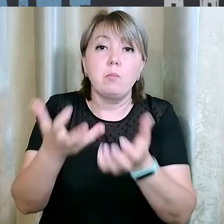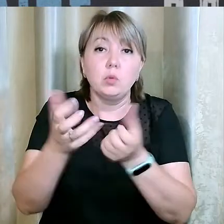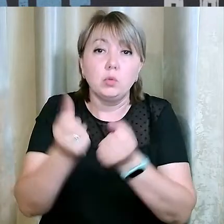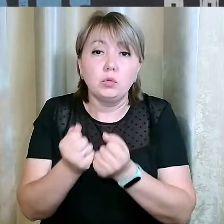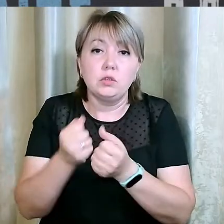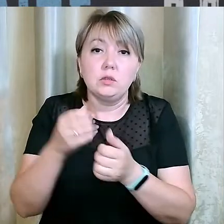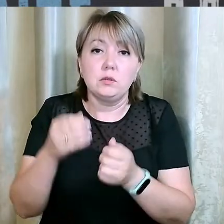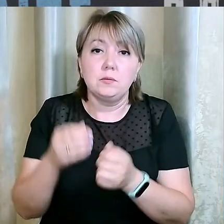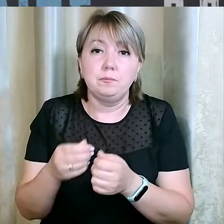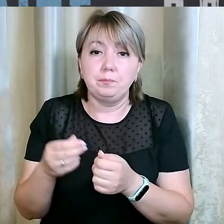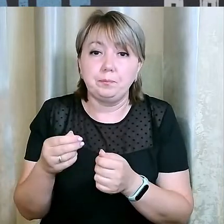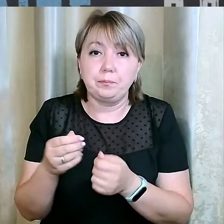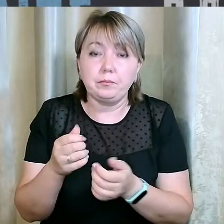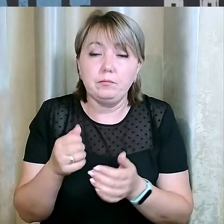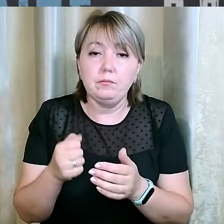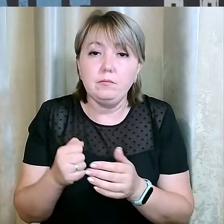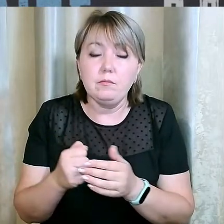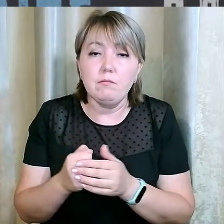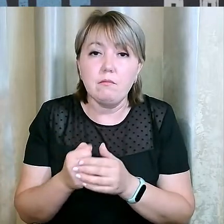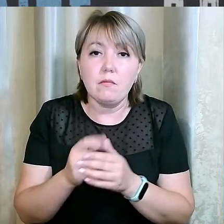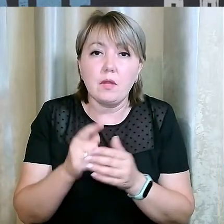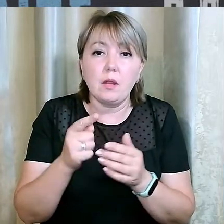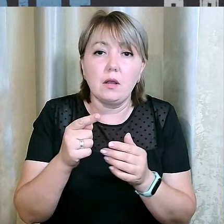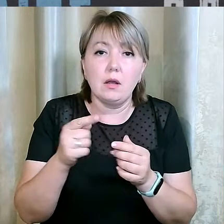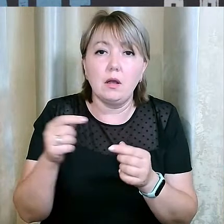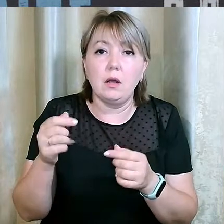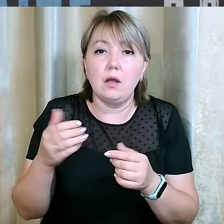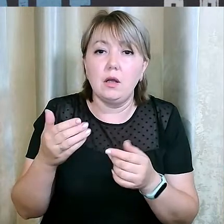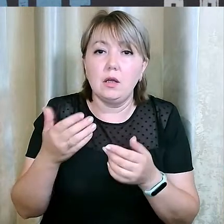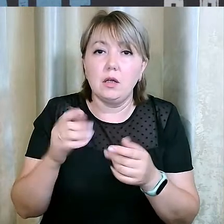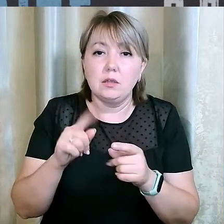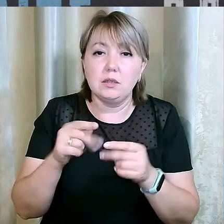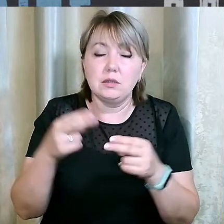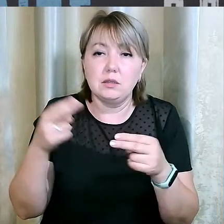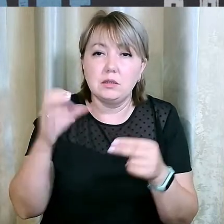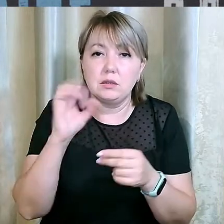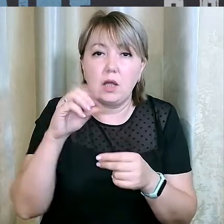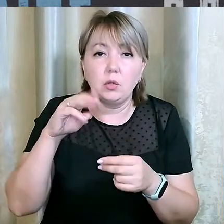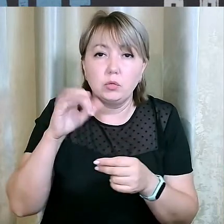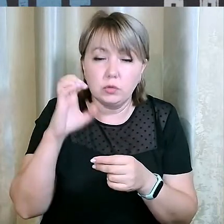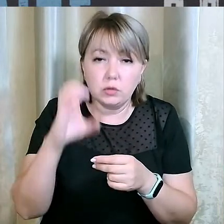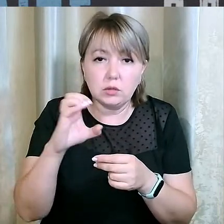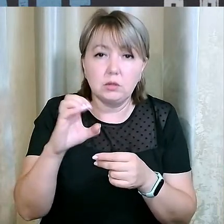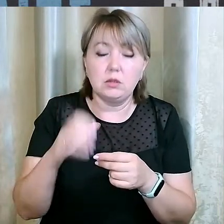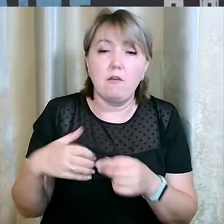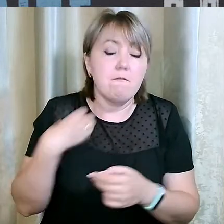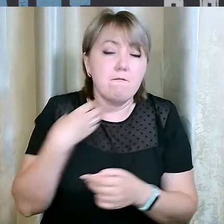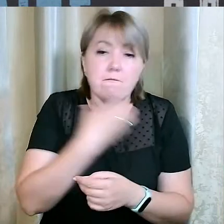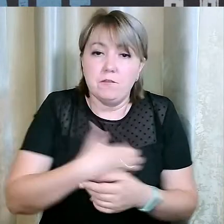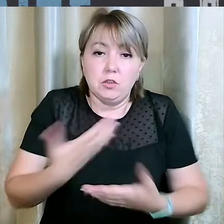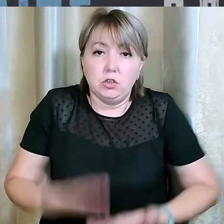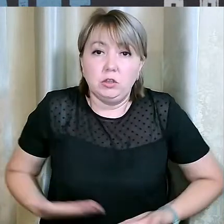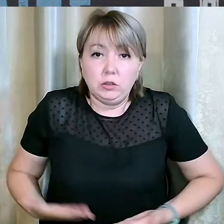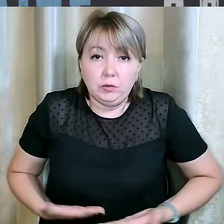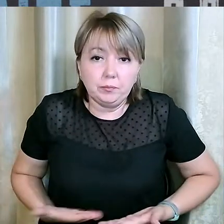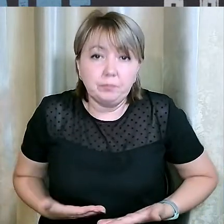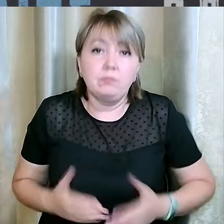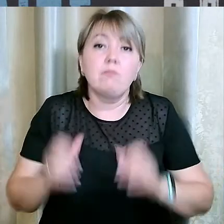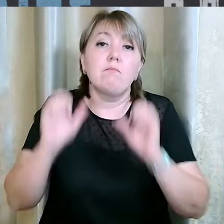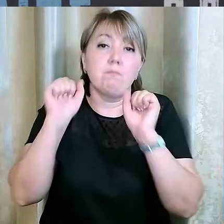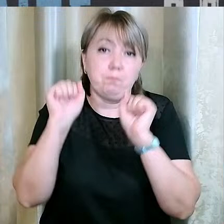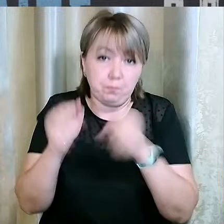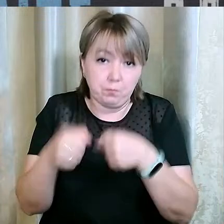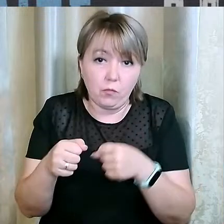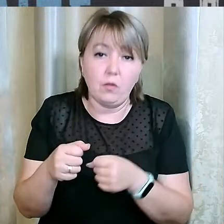website and in our Viber group. Obtaining the status of critically important enterprise will allow to remove the pressing issue